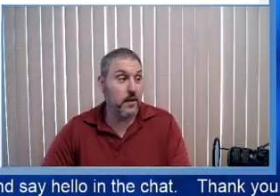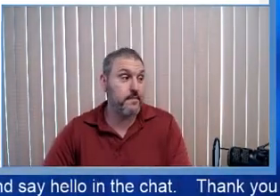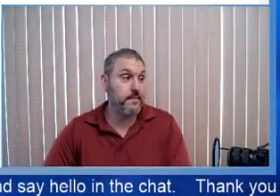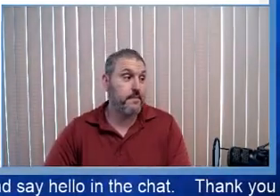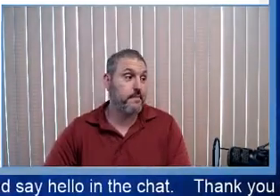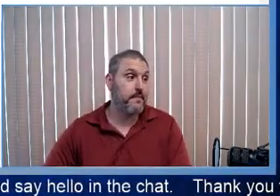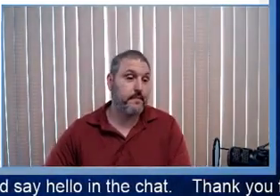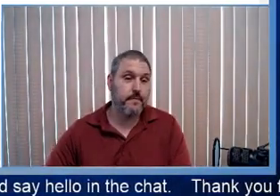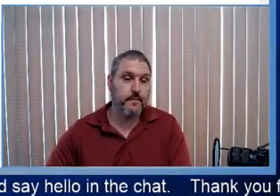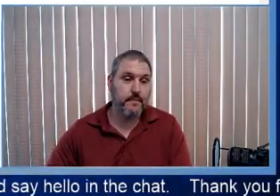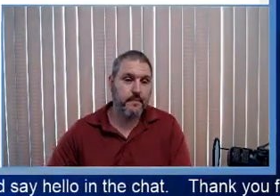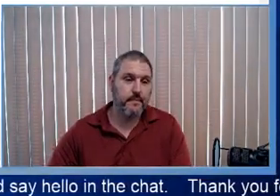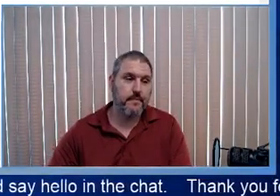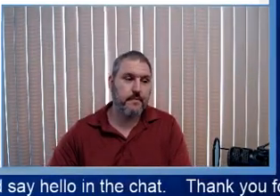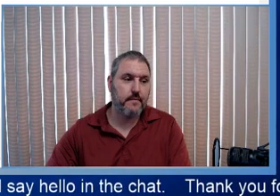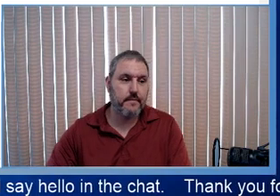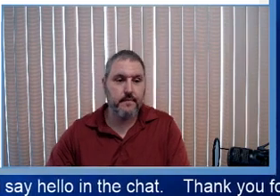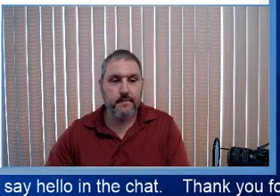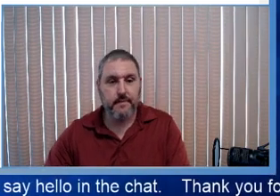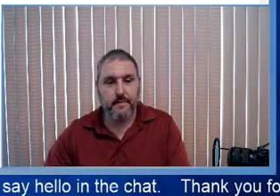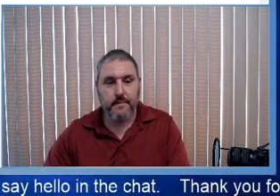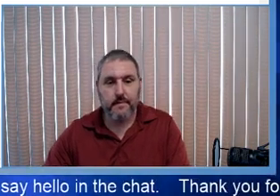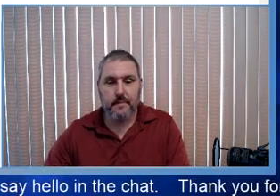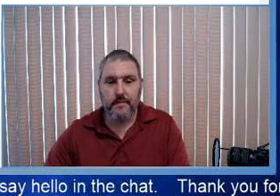I don't know.